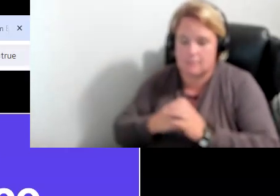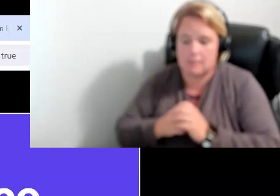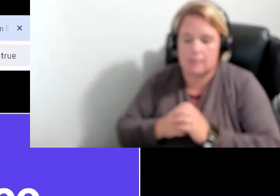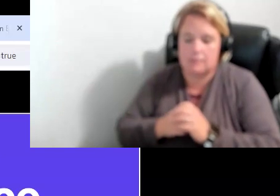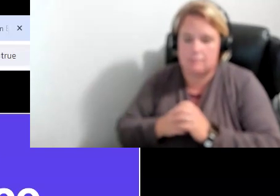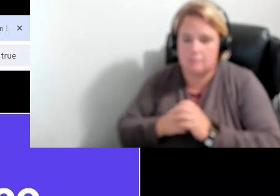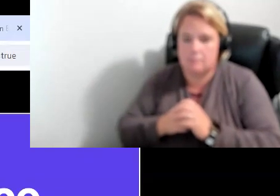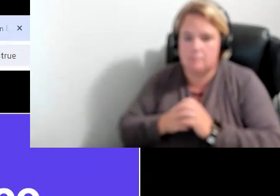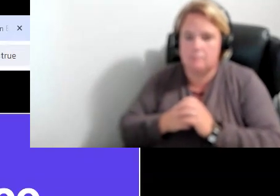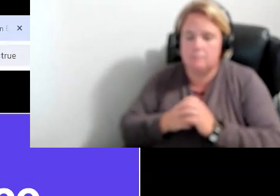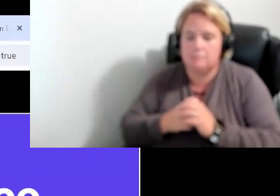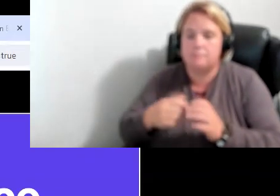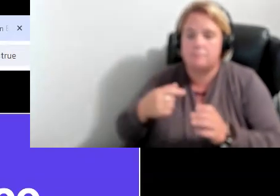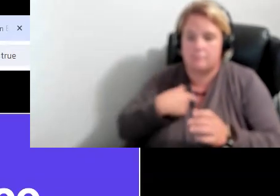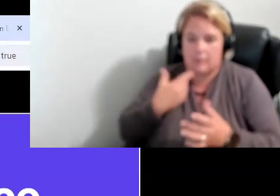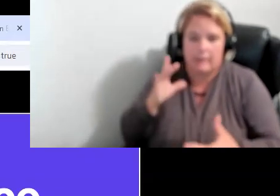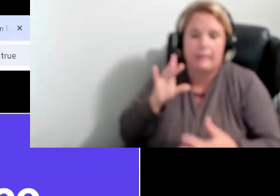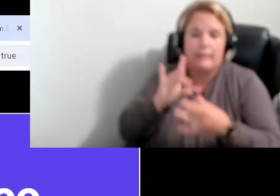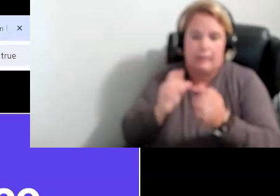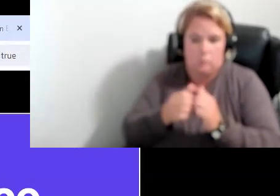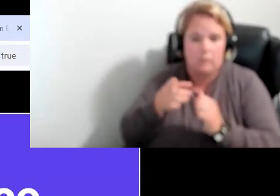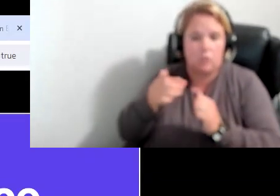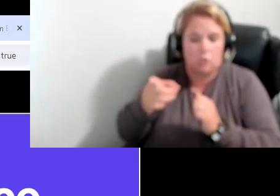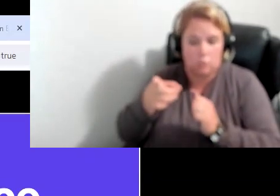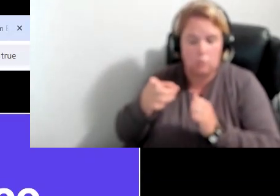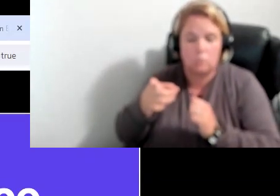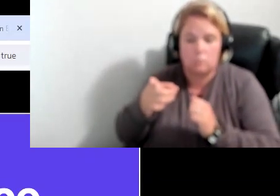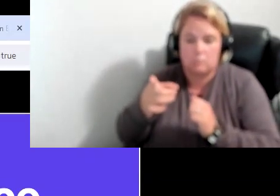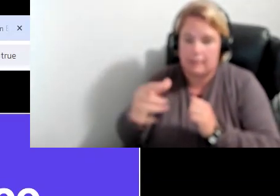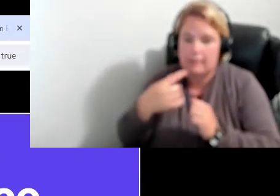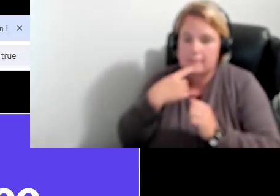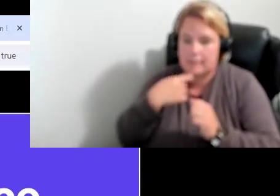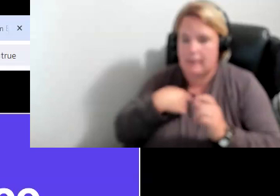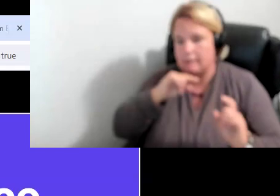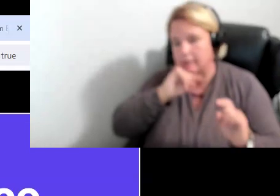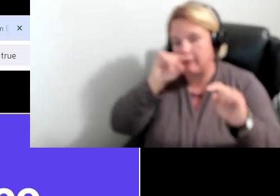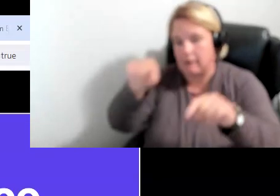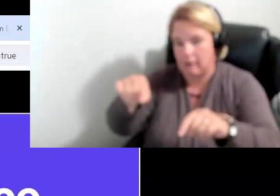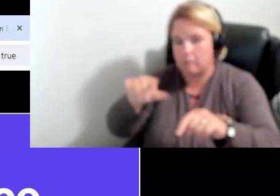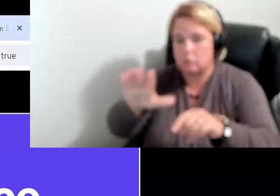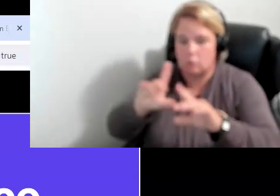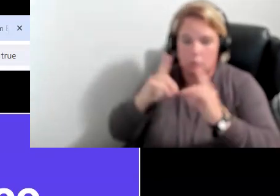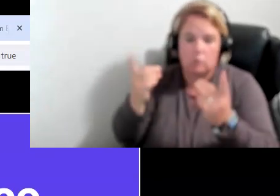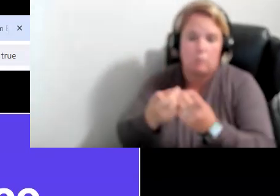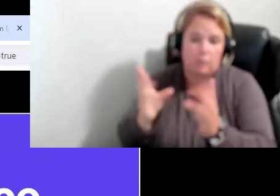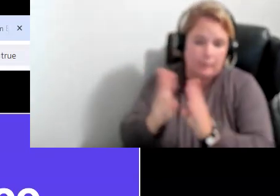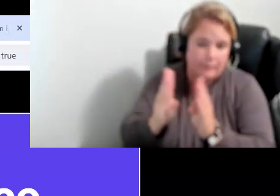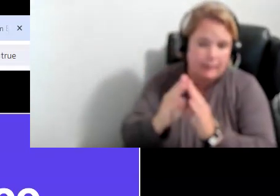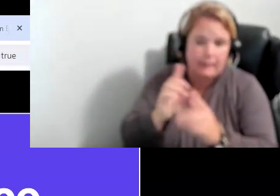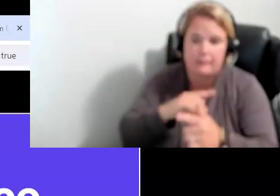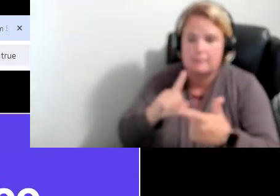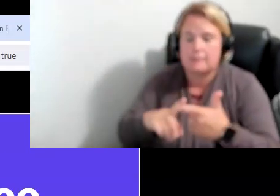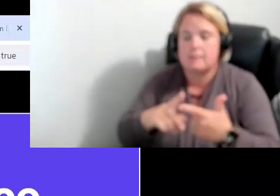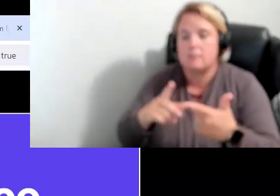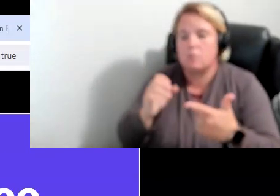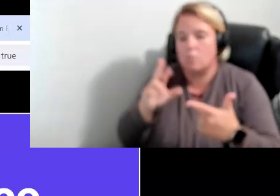I can connect with you, and like I said earlier, I can come to your department meetings, or